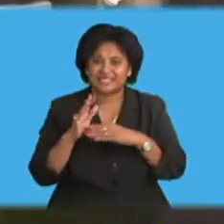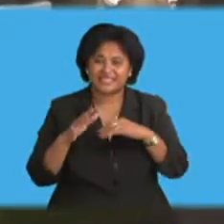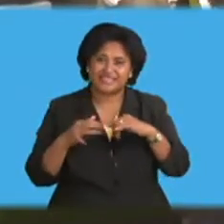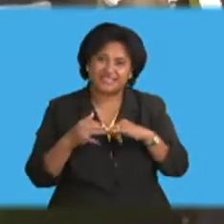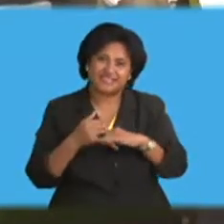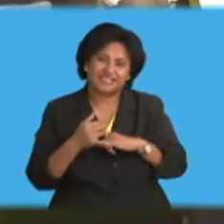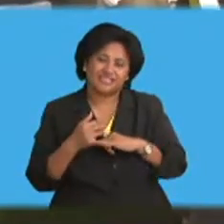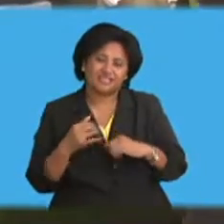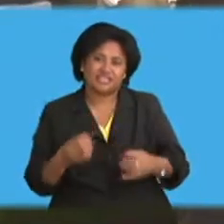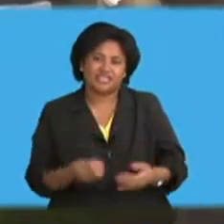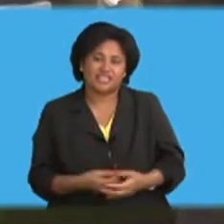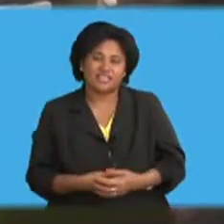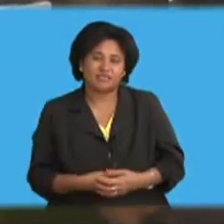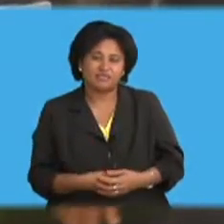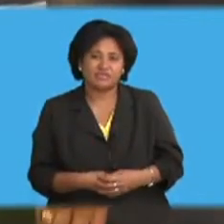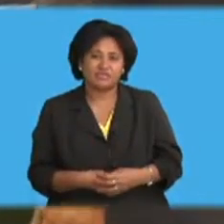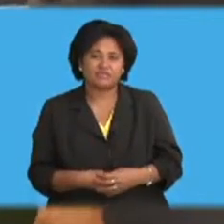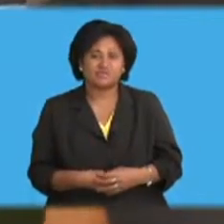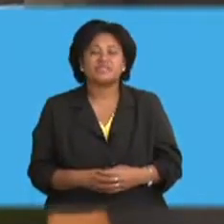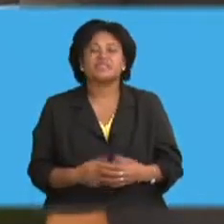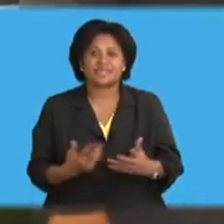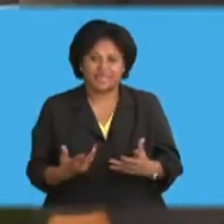there is a possibility, Madam Speaker.